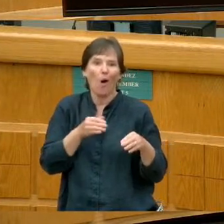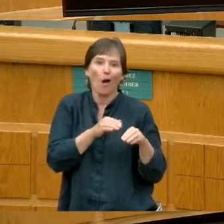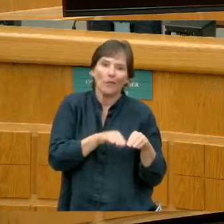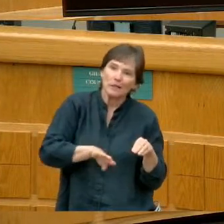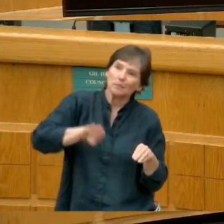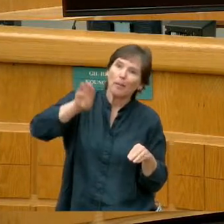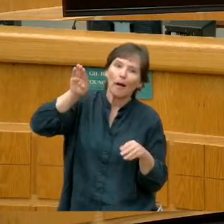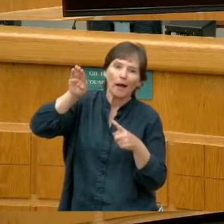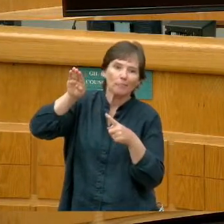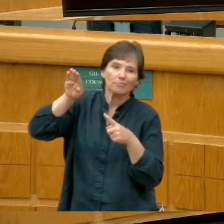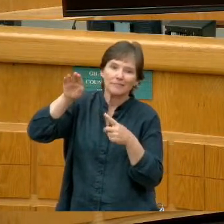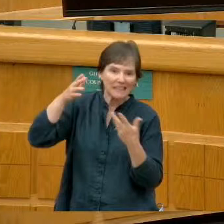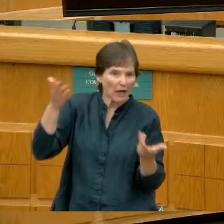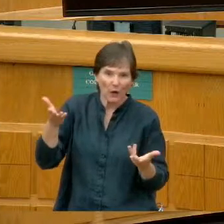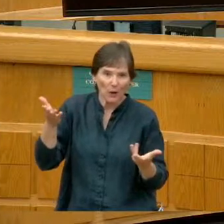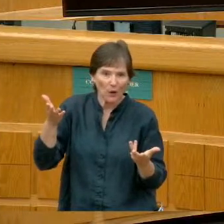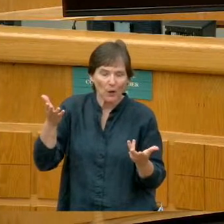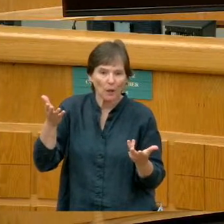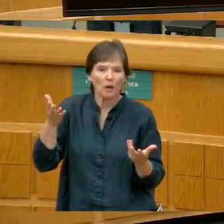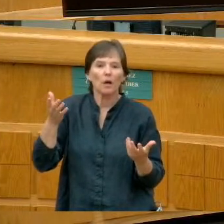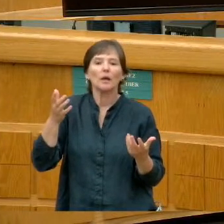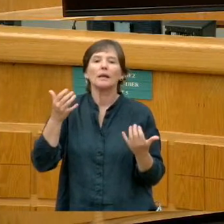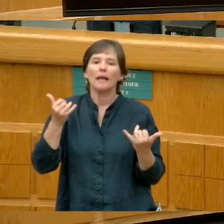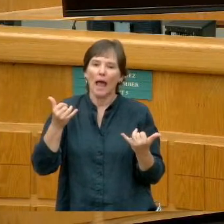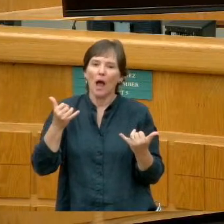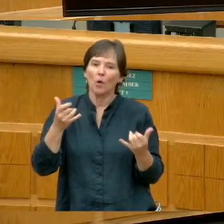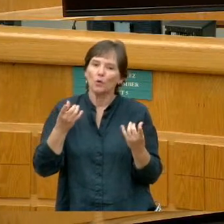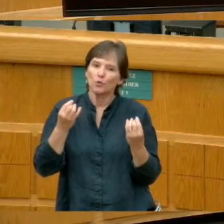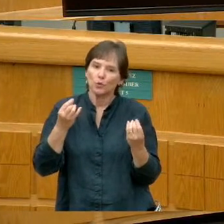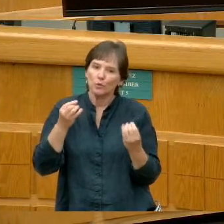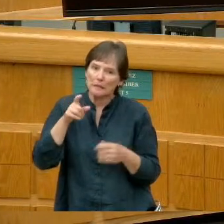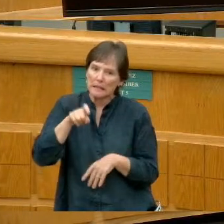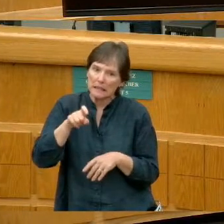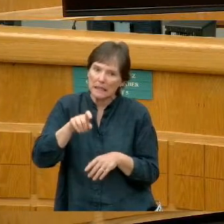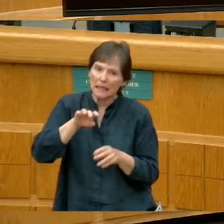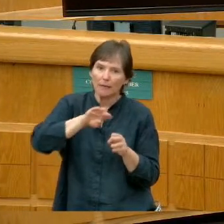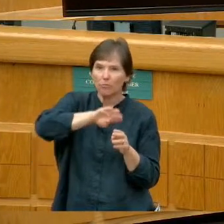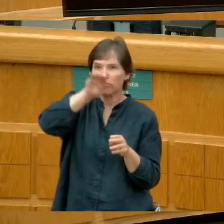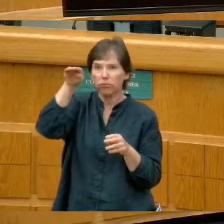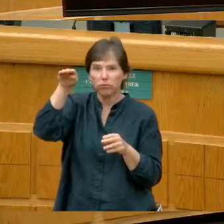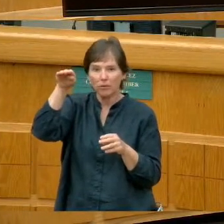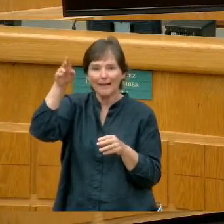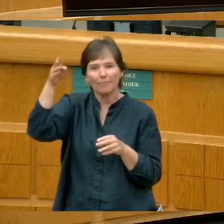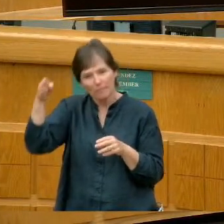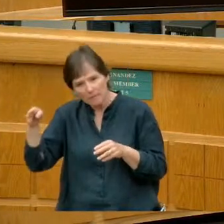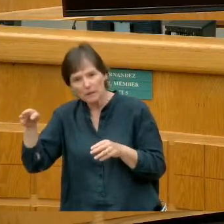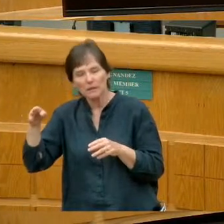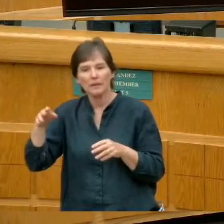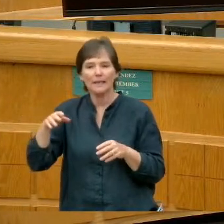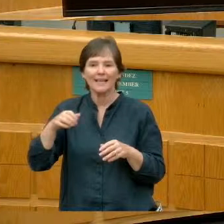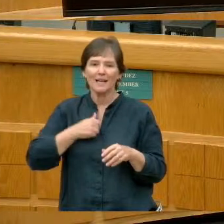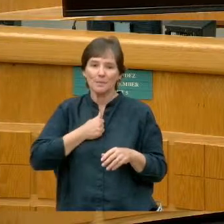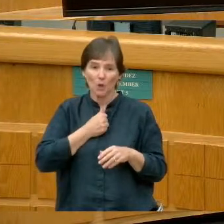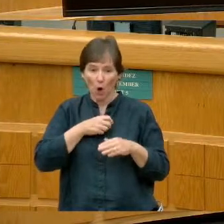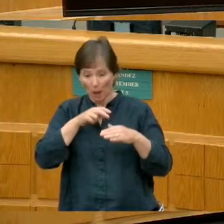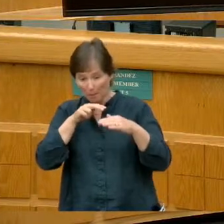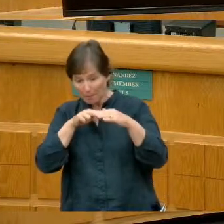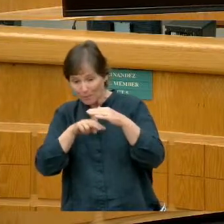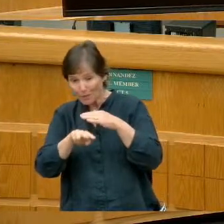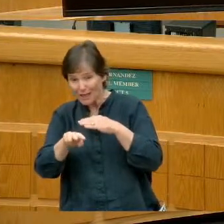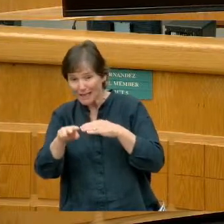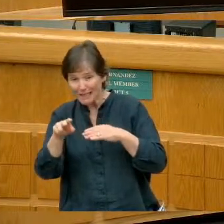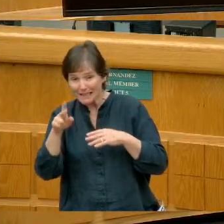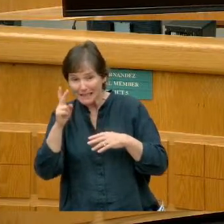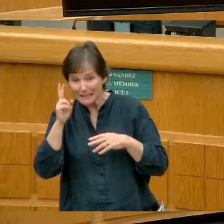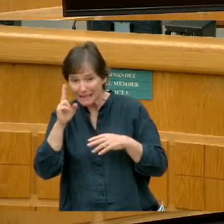come down. We almost are at the precipice, but I'm sad to say that the projections show that we are not at the